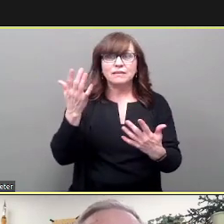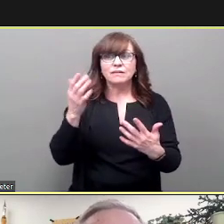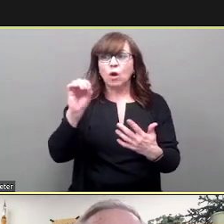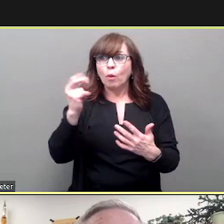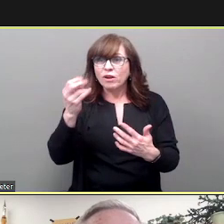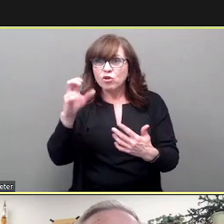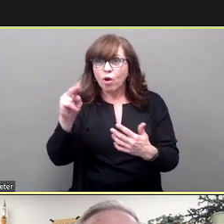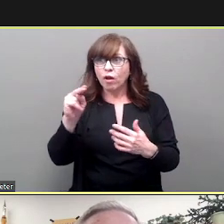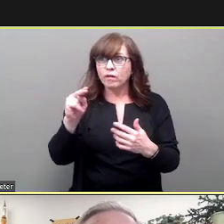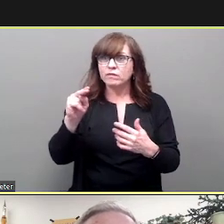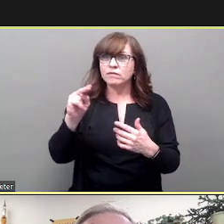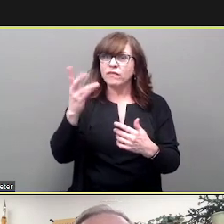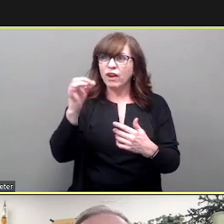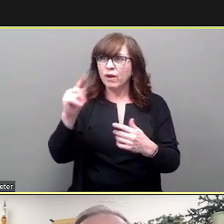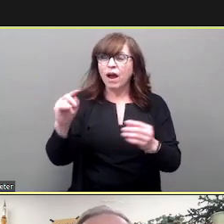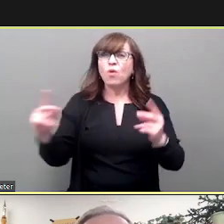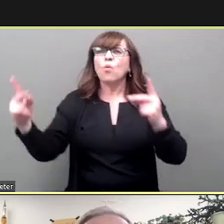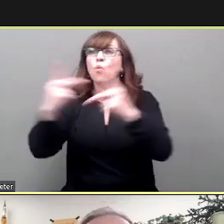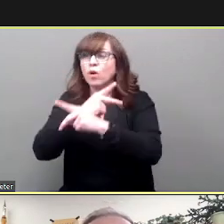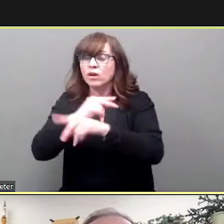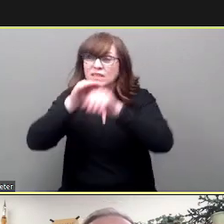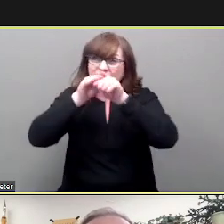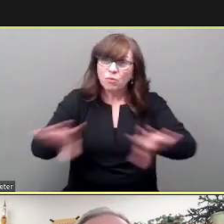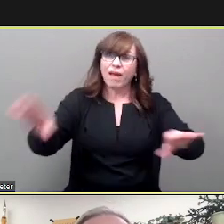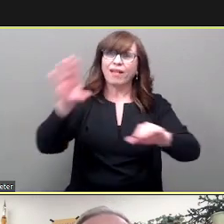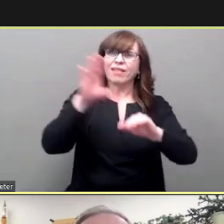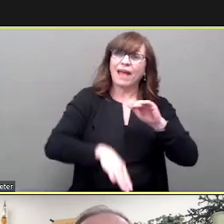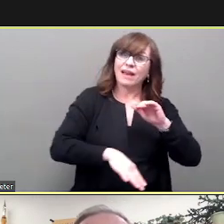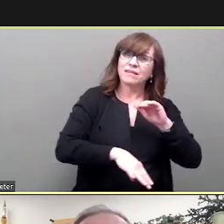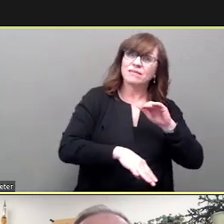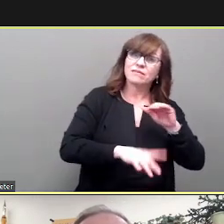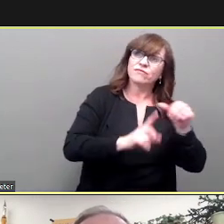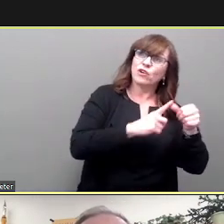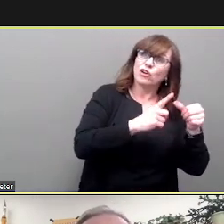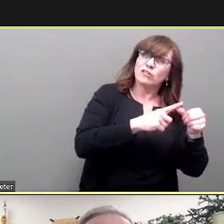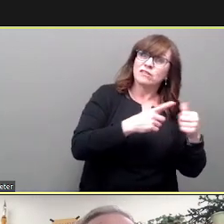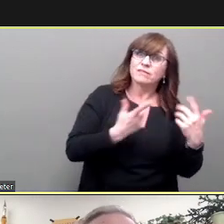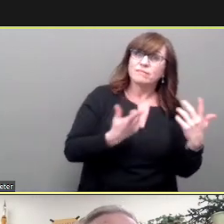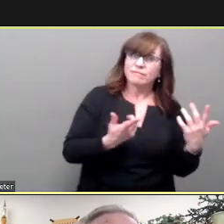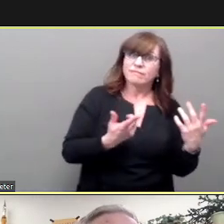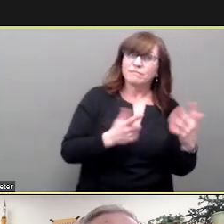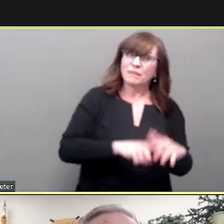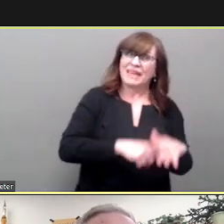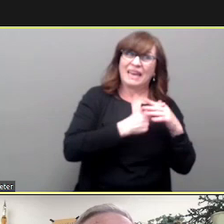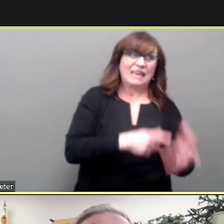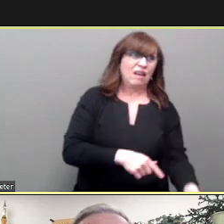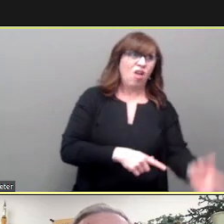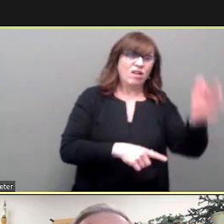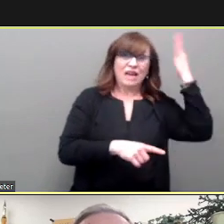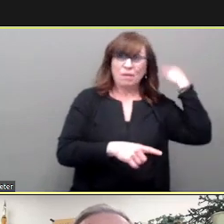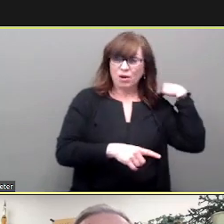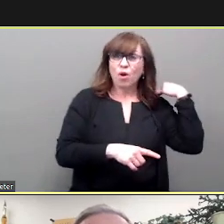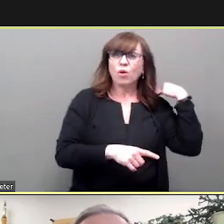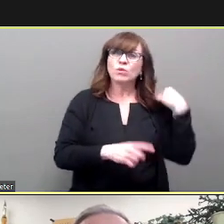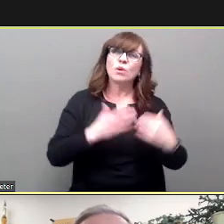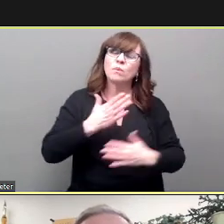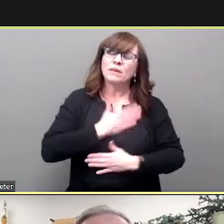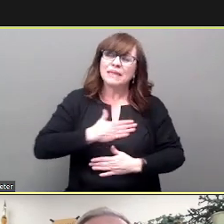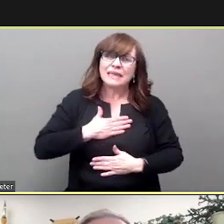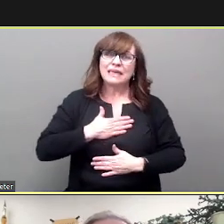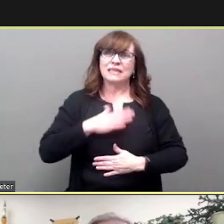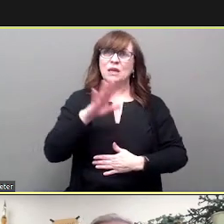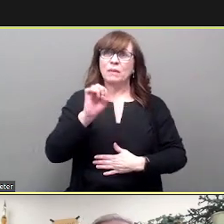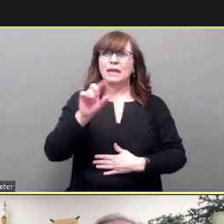10 times as infectious as as we saw at the beginning of the pandemic. So please be 10 times as